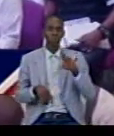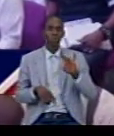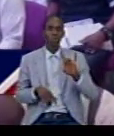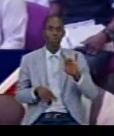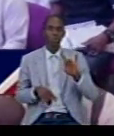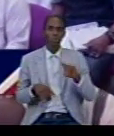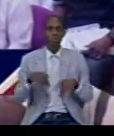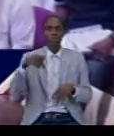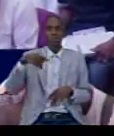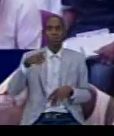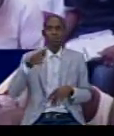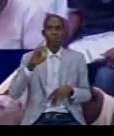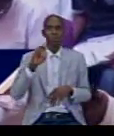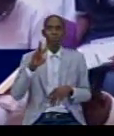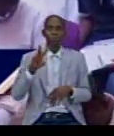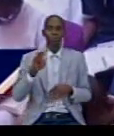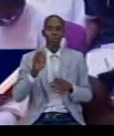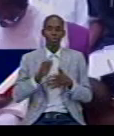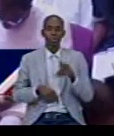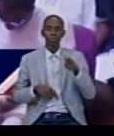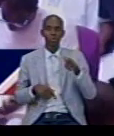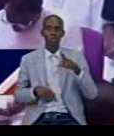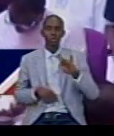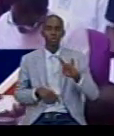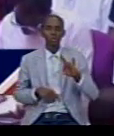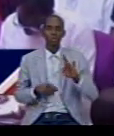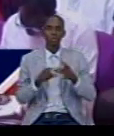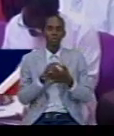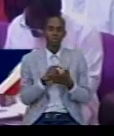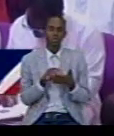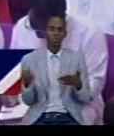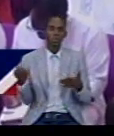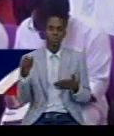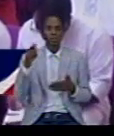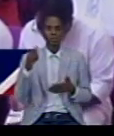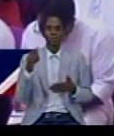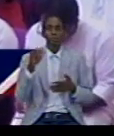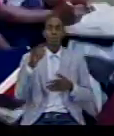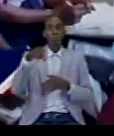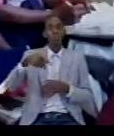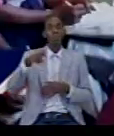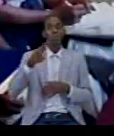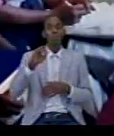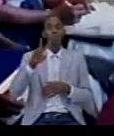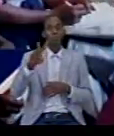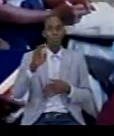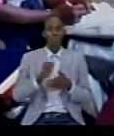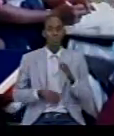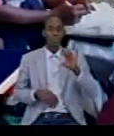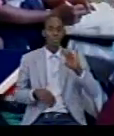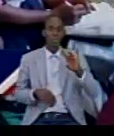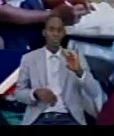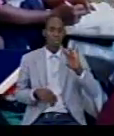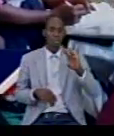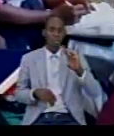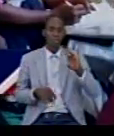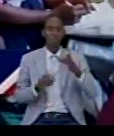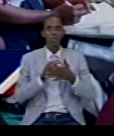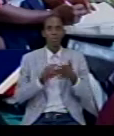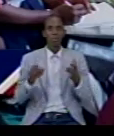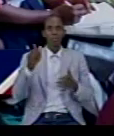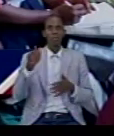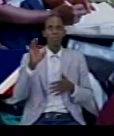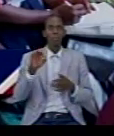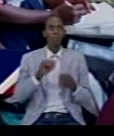Proverbs chapter 8, and we're reading from verse 29. When he gave to